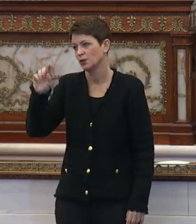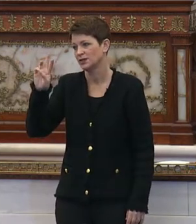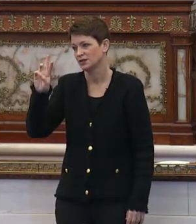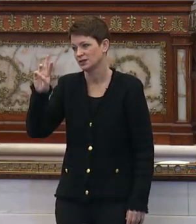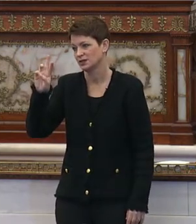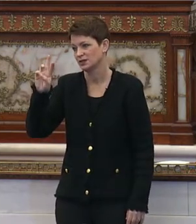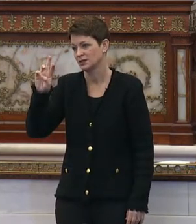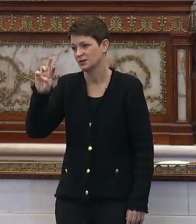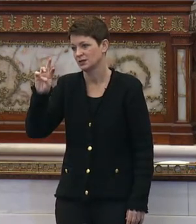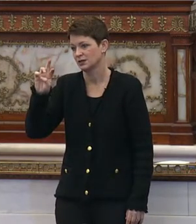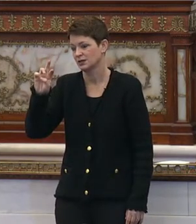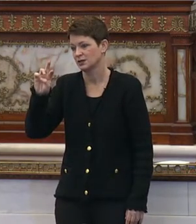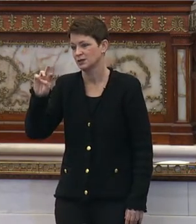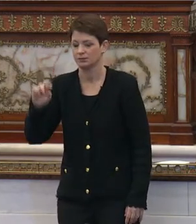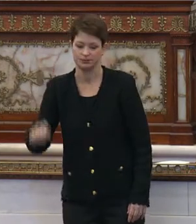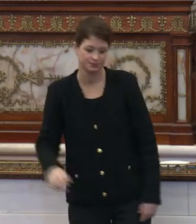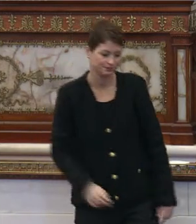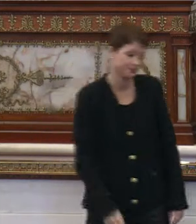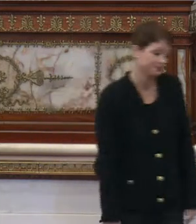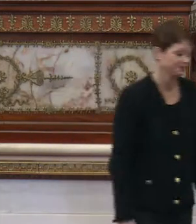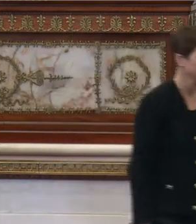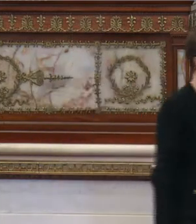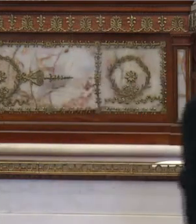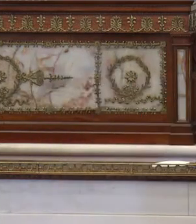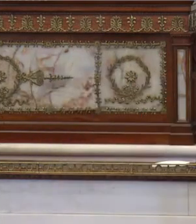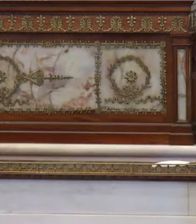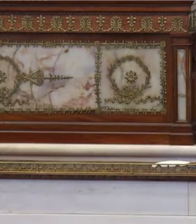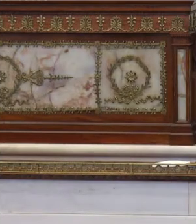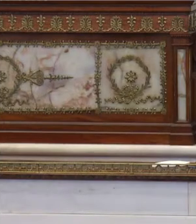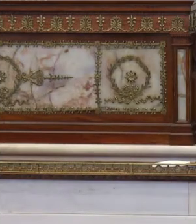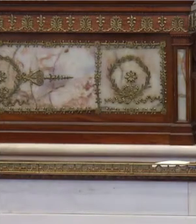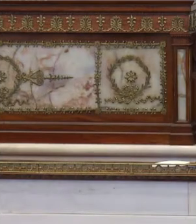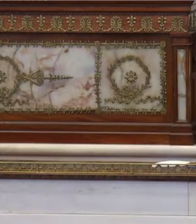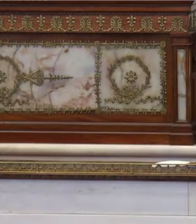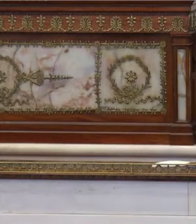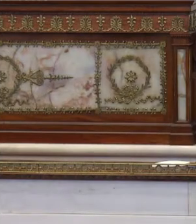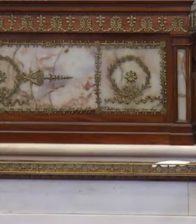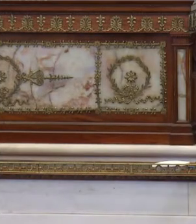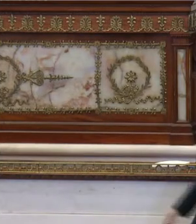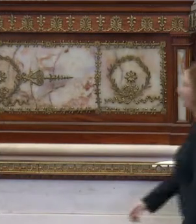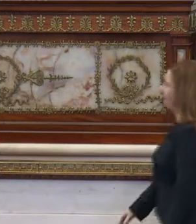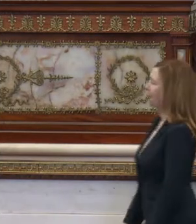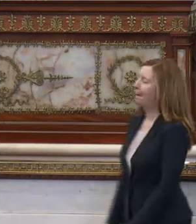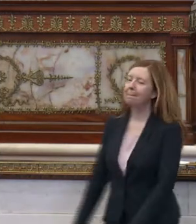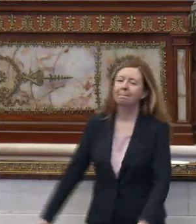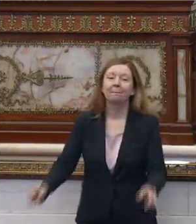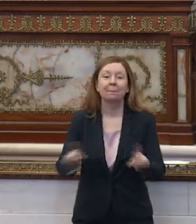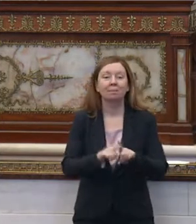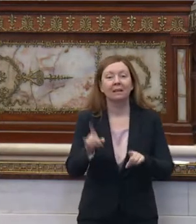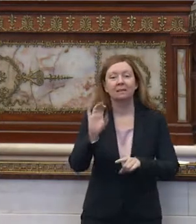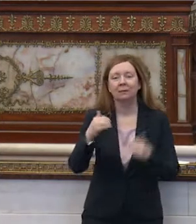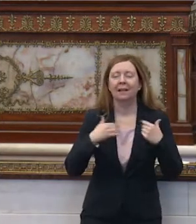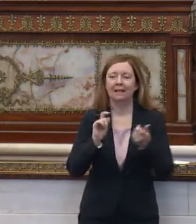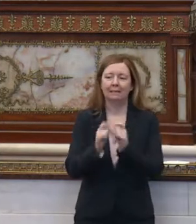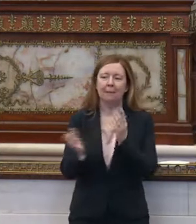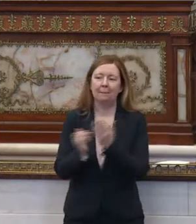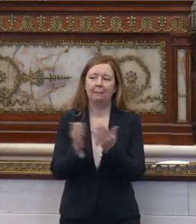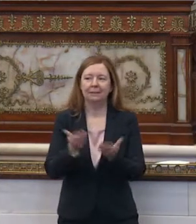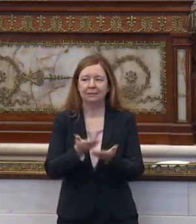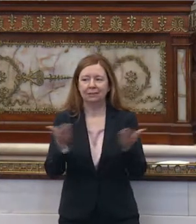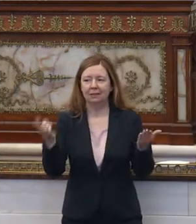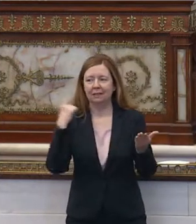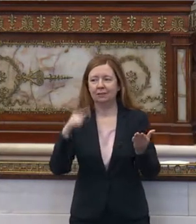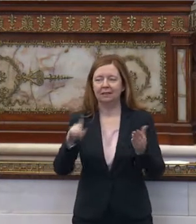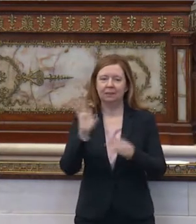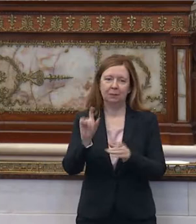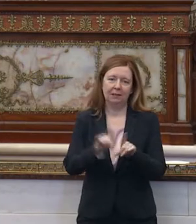220116. I also note that for this bill, there is an amendment that has been circulated for this